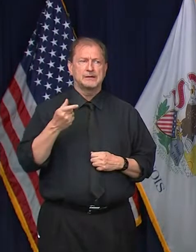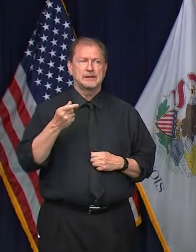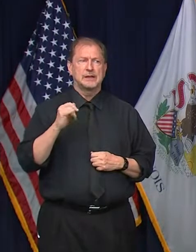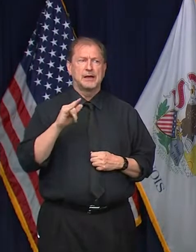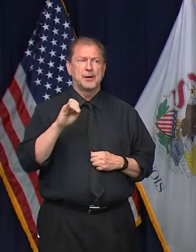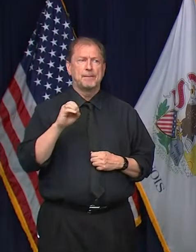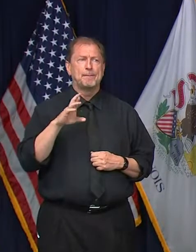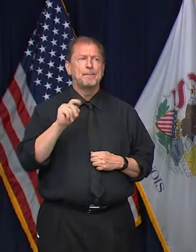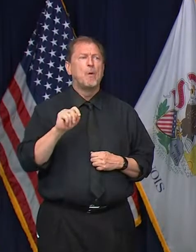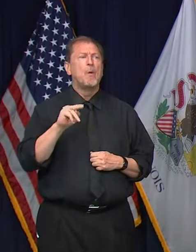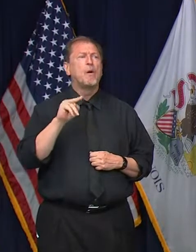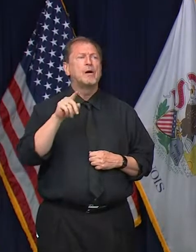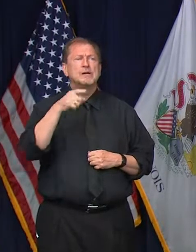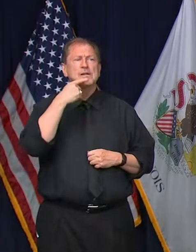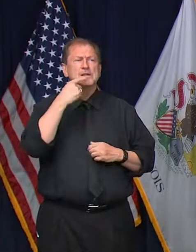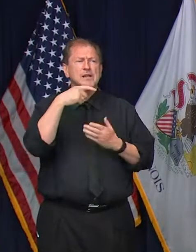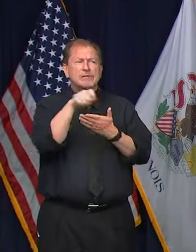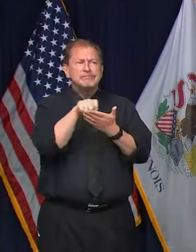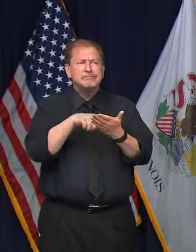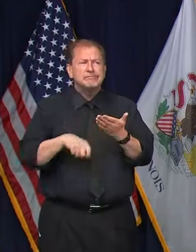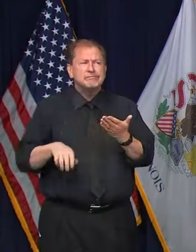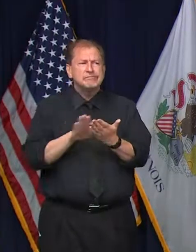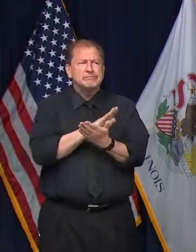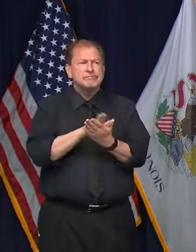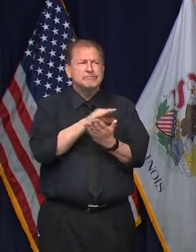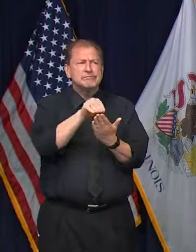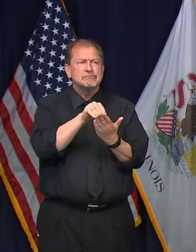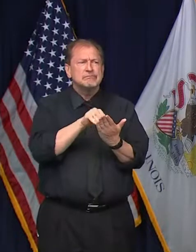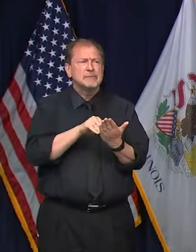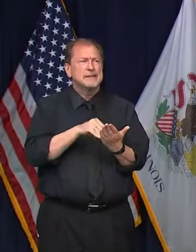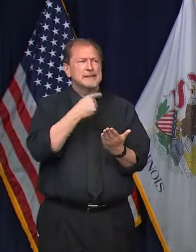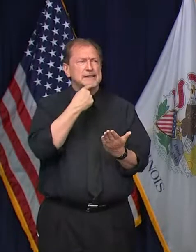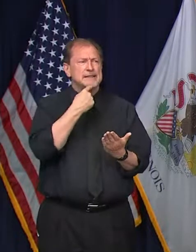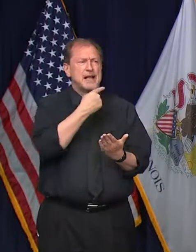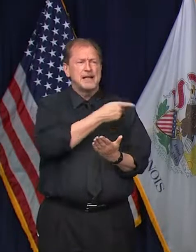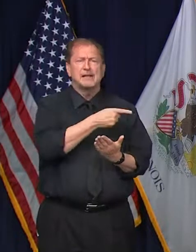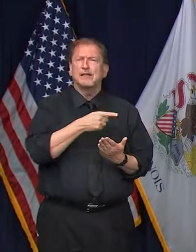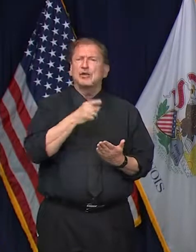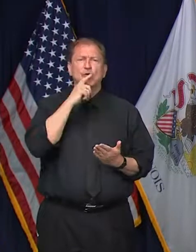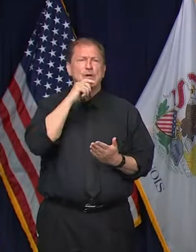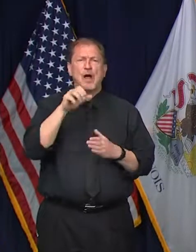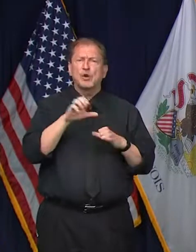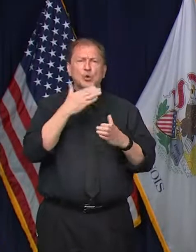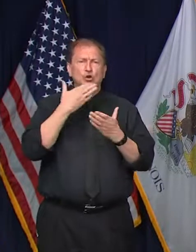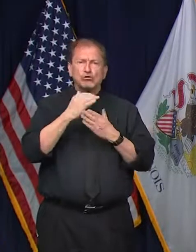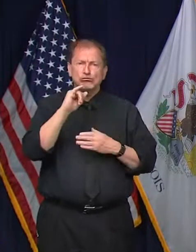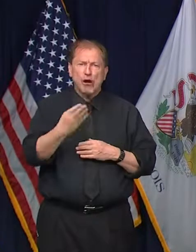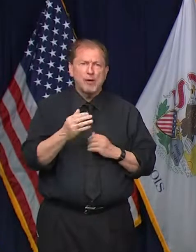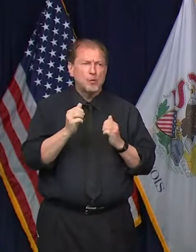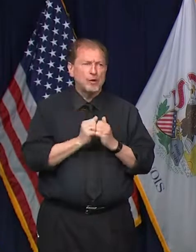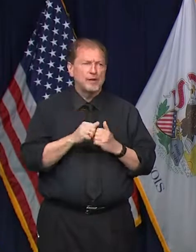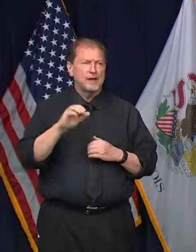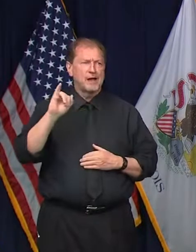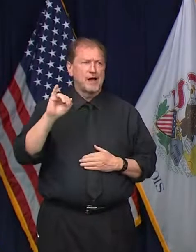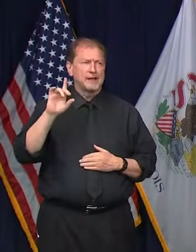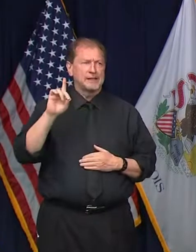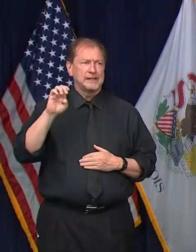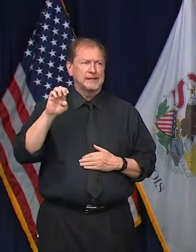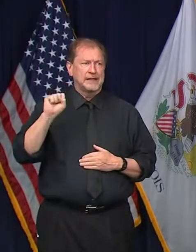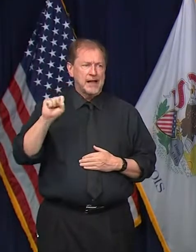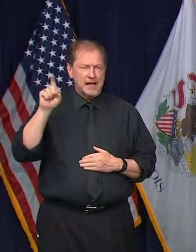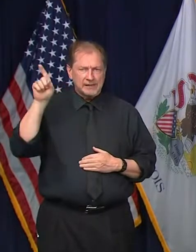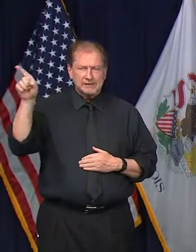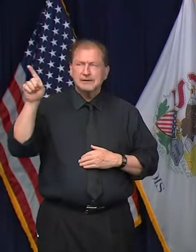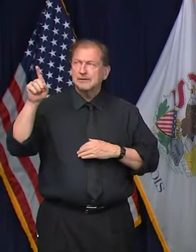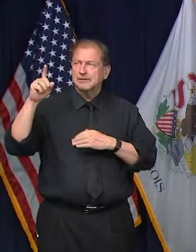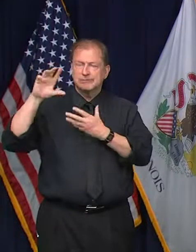Affidavit for you claiming you failed the state with IDES and you've overstepped your authority. Can you